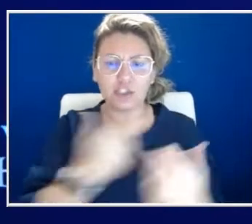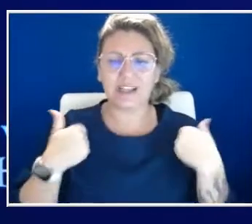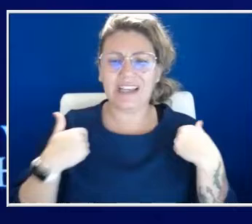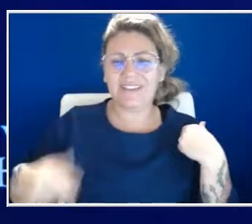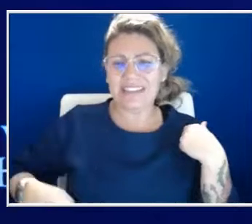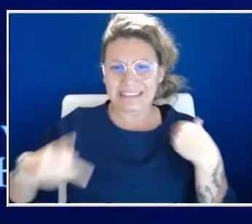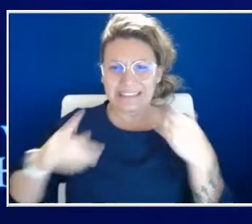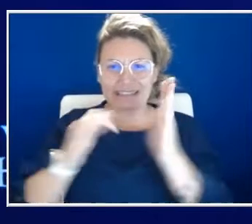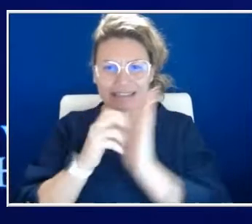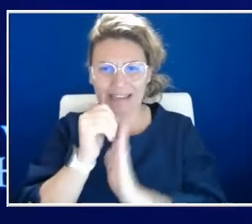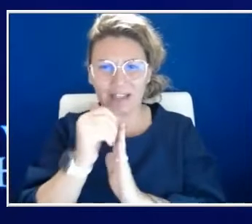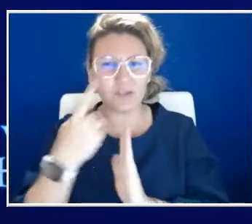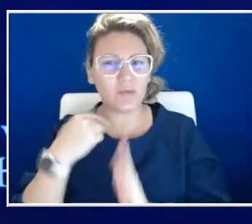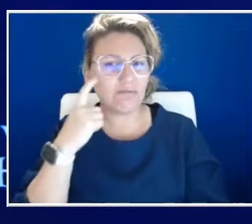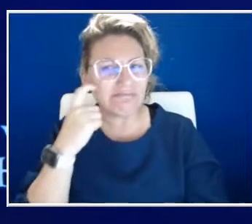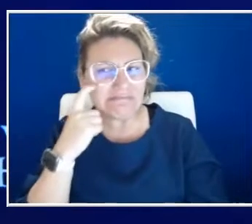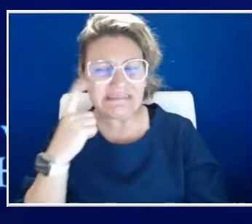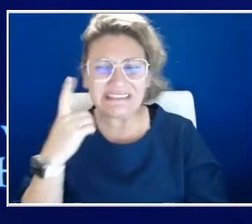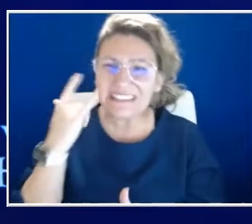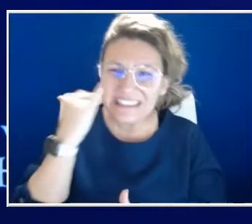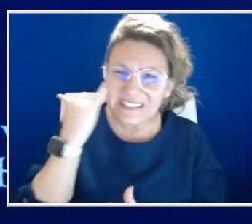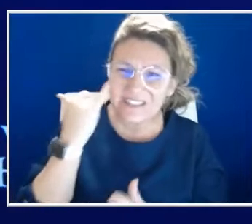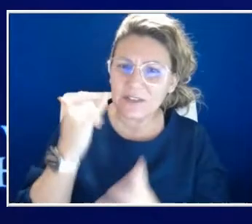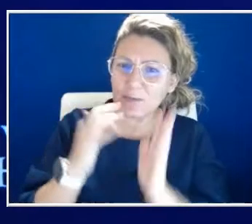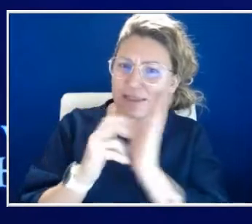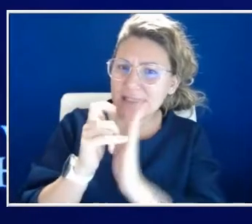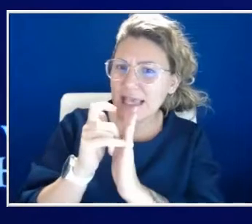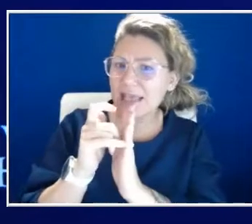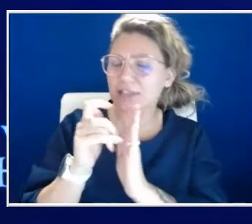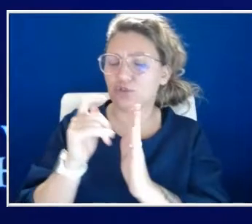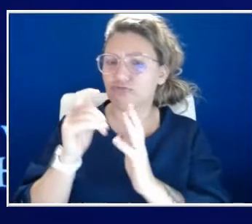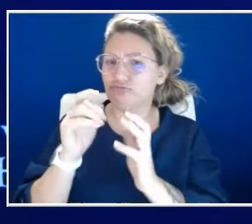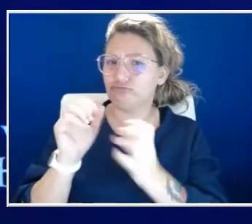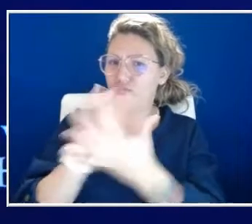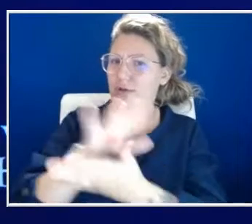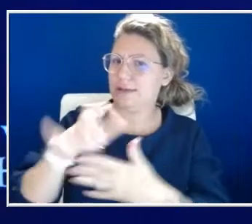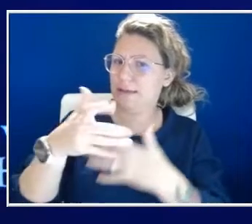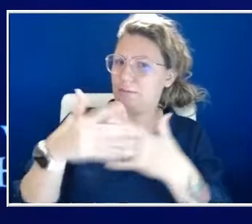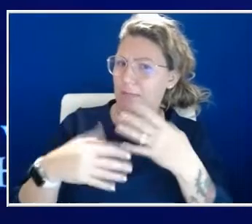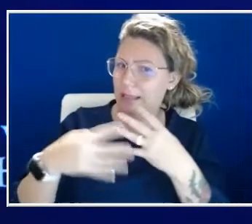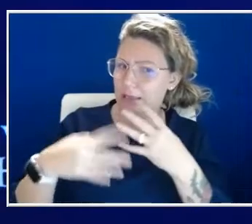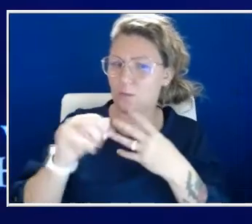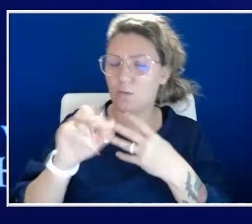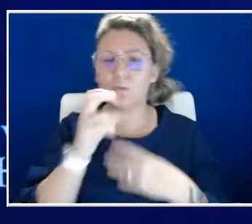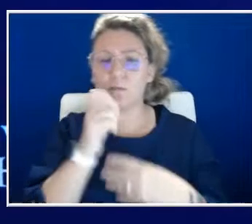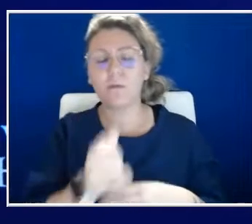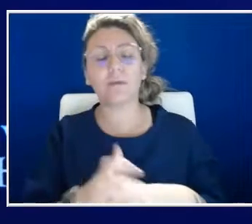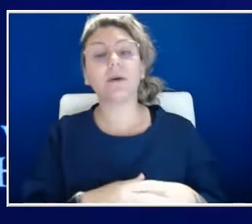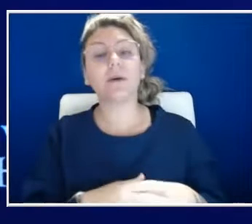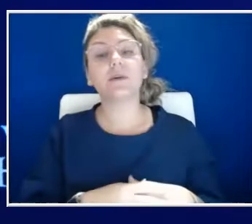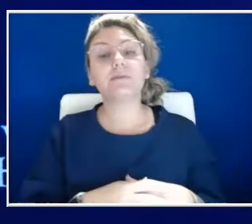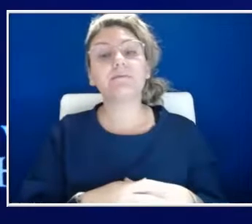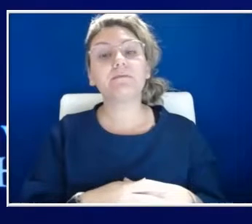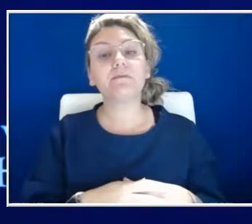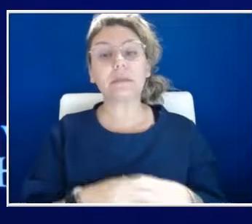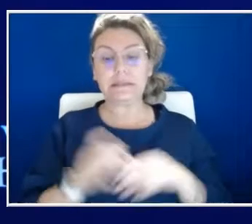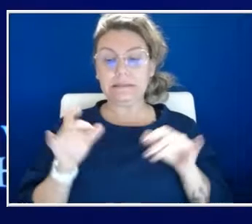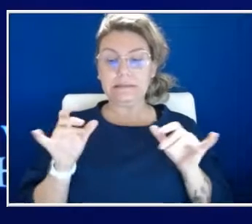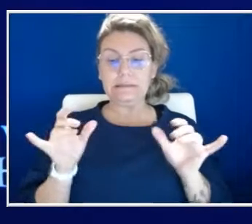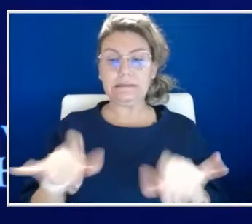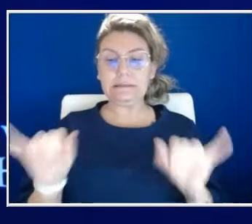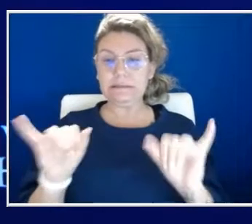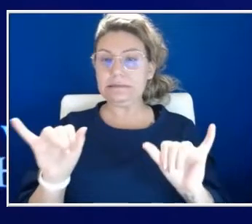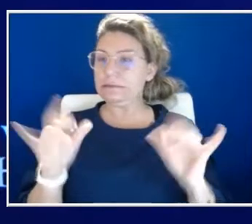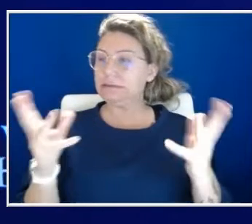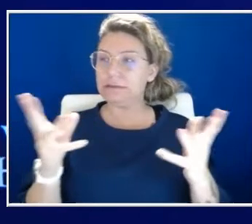this was a cancer of the kidney that was causing this bleed. And so, in a standard fashion that we might